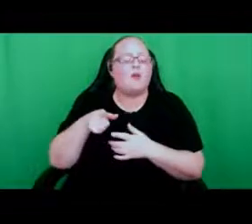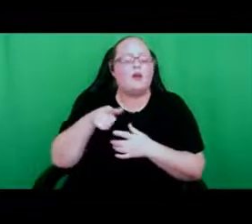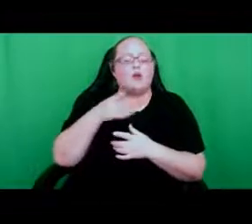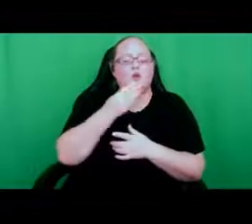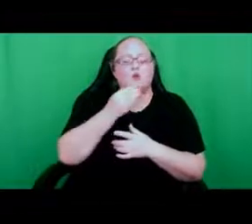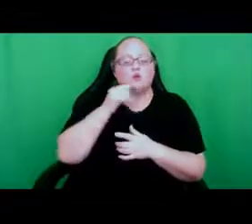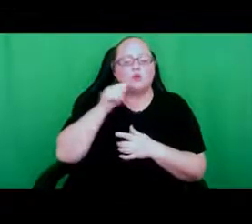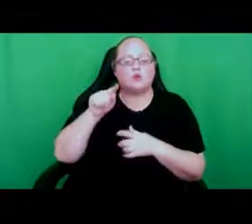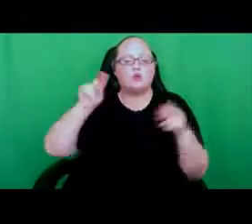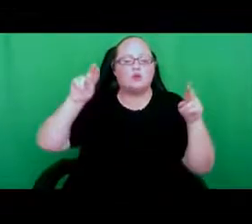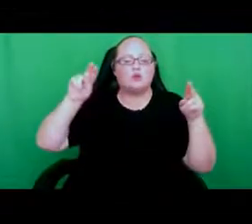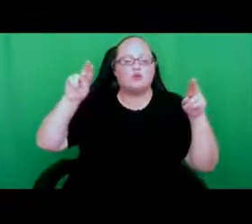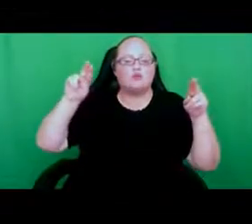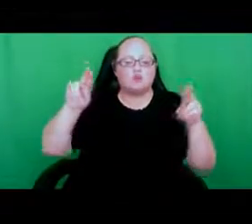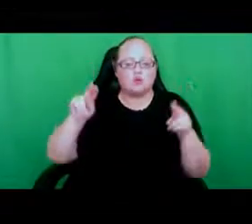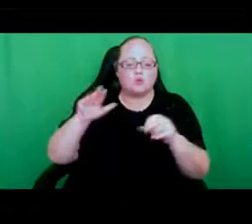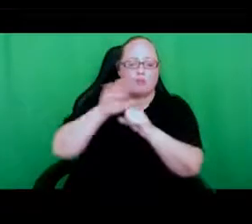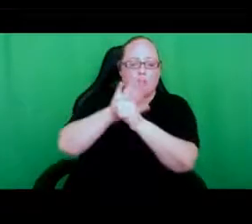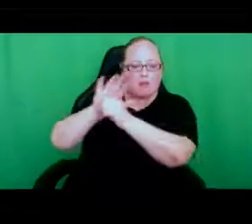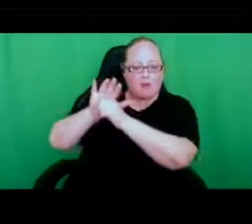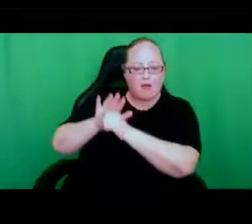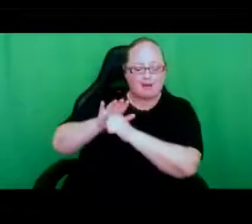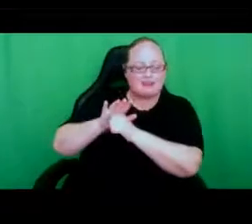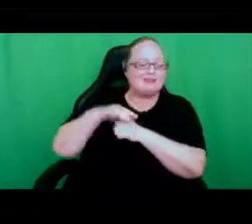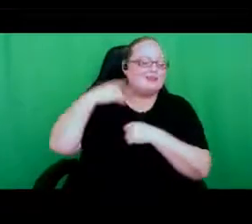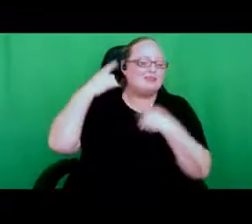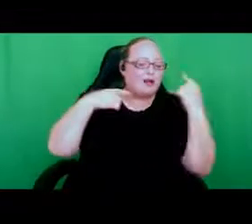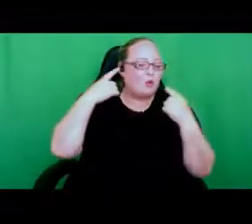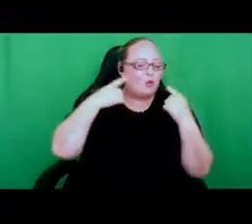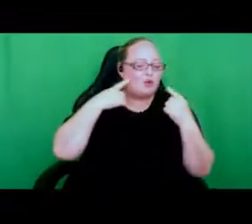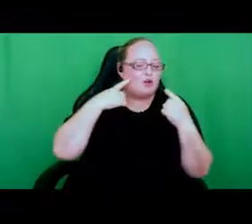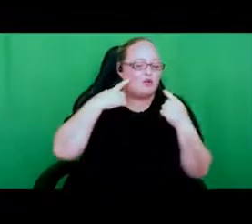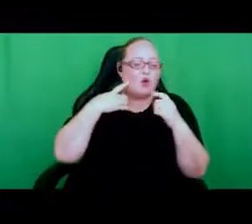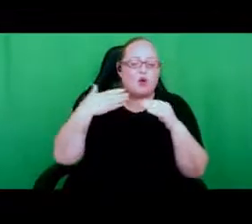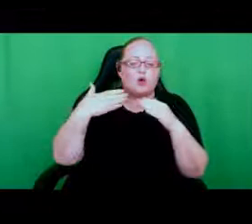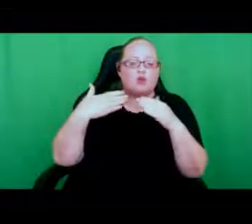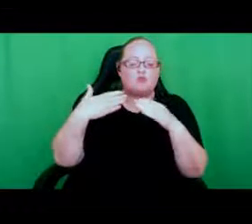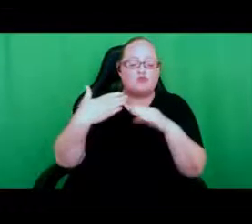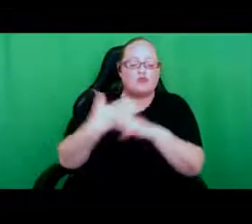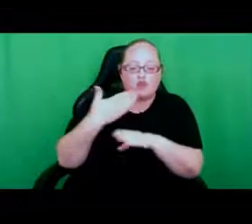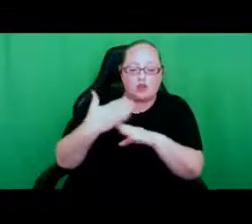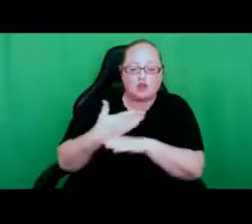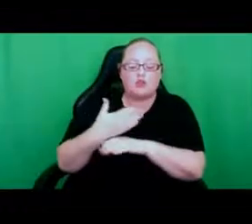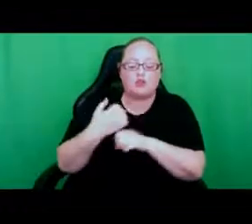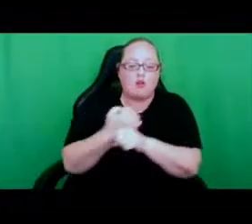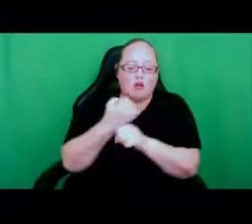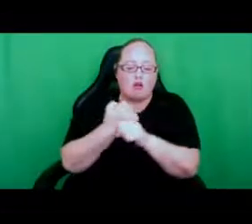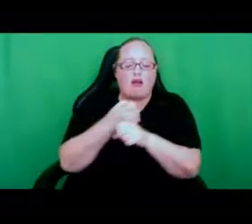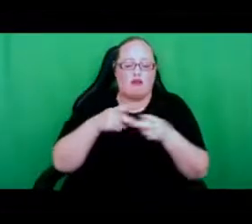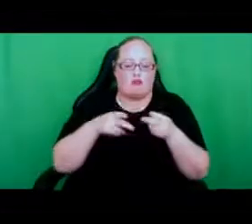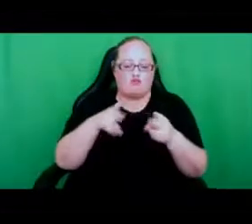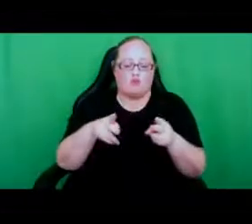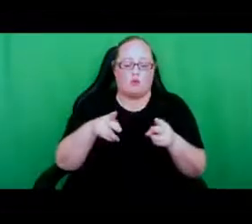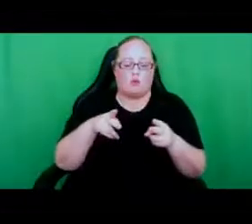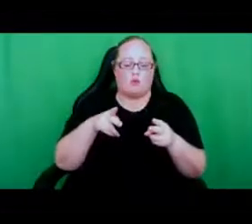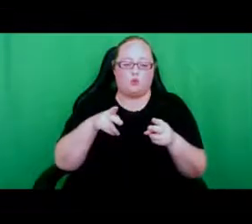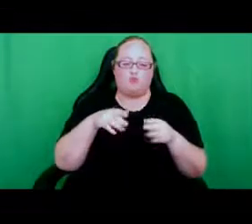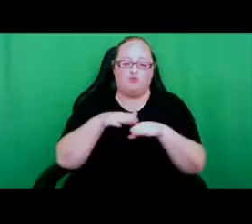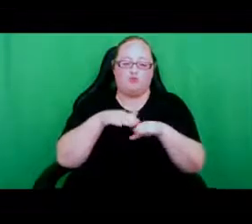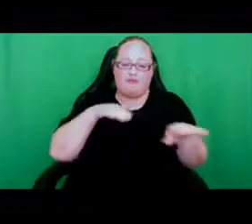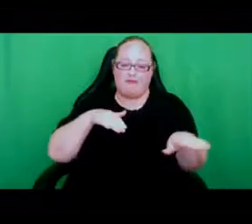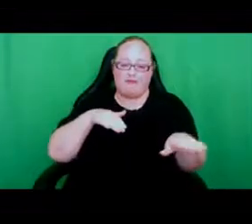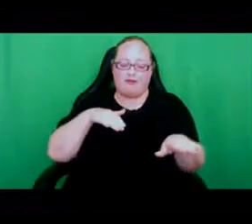minimize the sound of the construction noise and road traffic noise levels. The noise